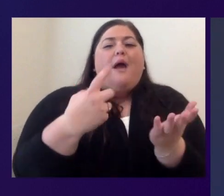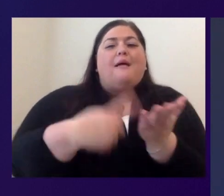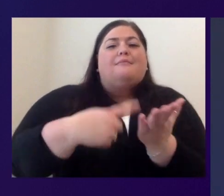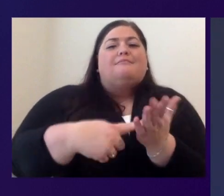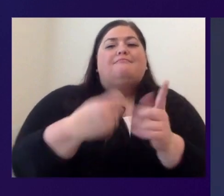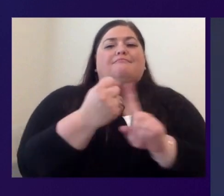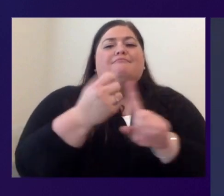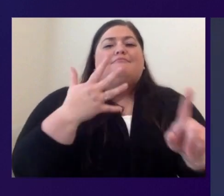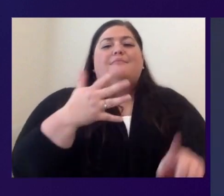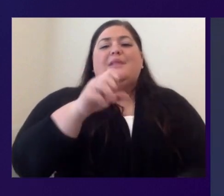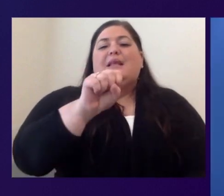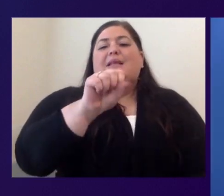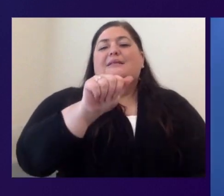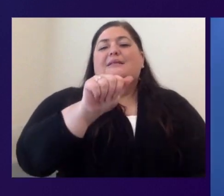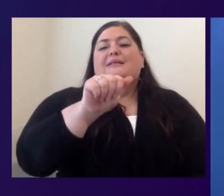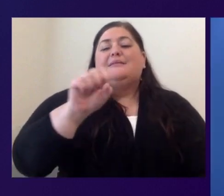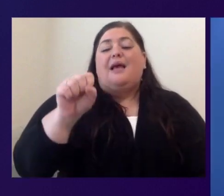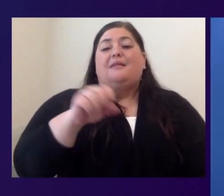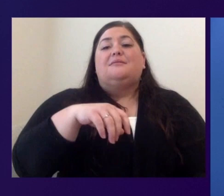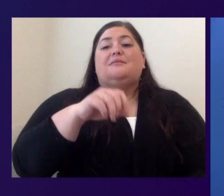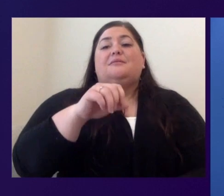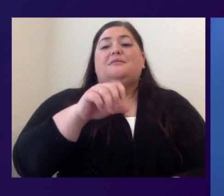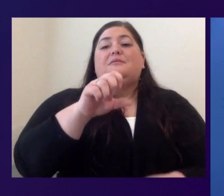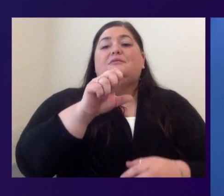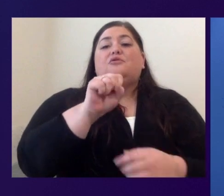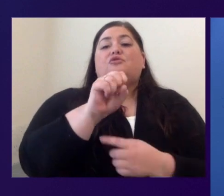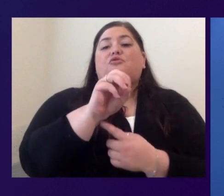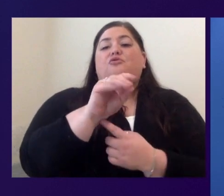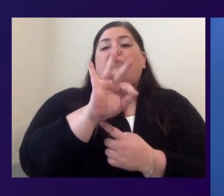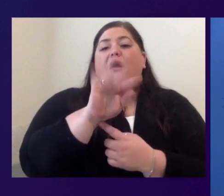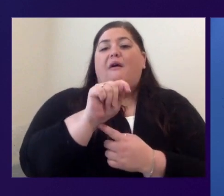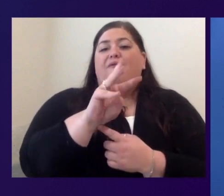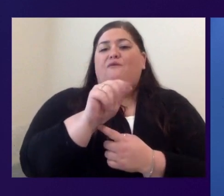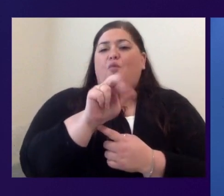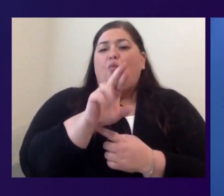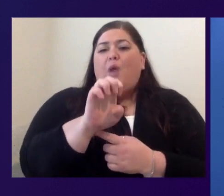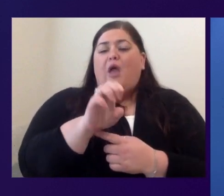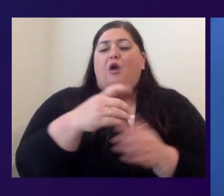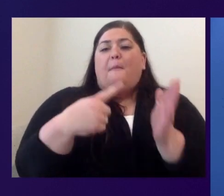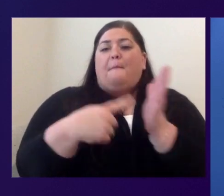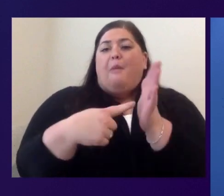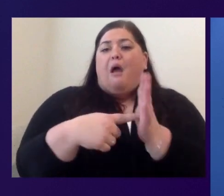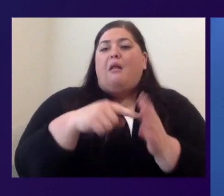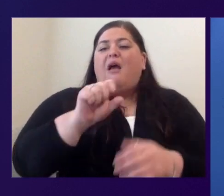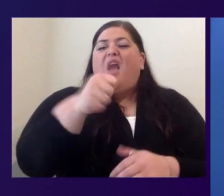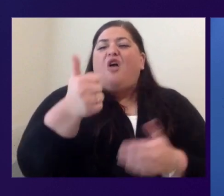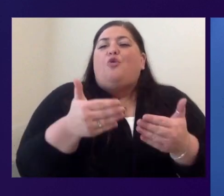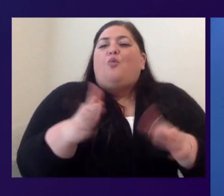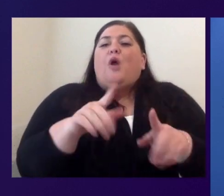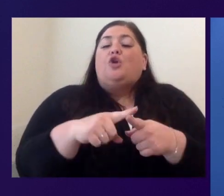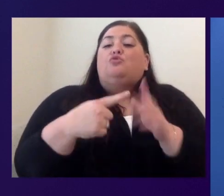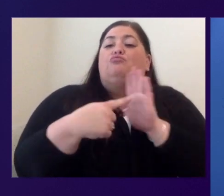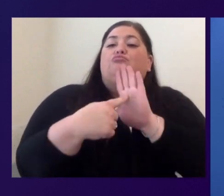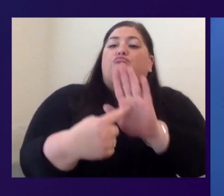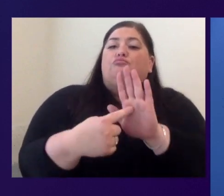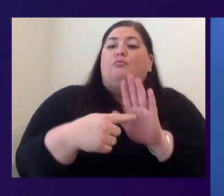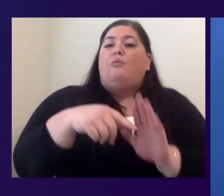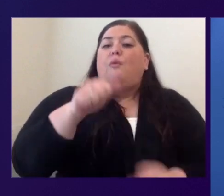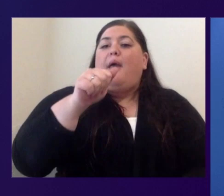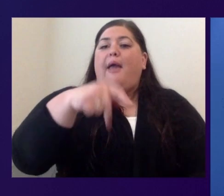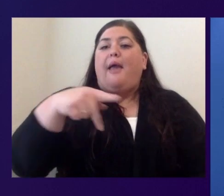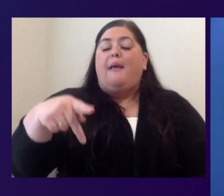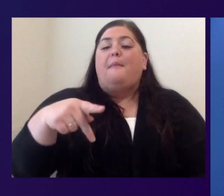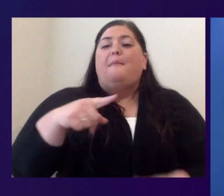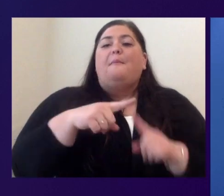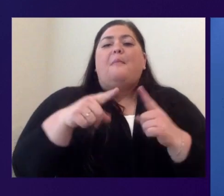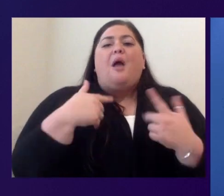new, software as a service. It's another model. It's another way of presenting applications. But add in some